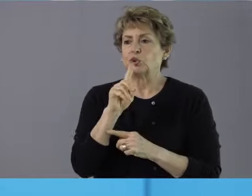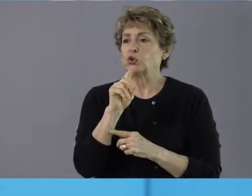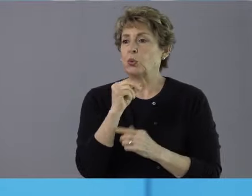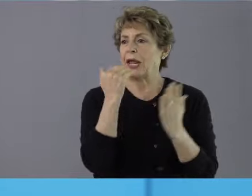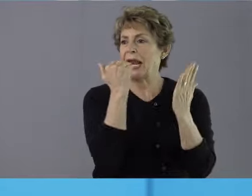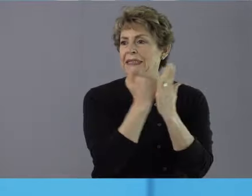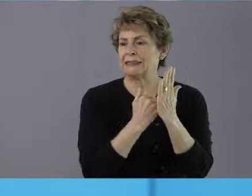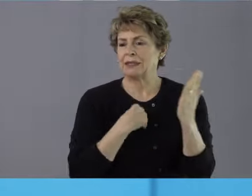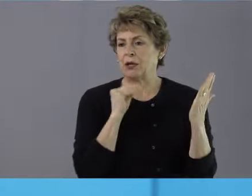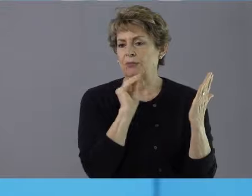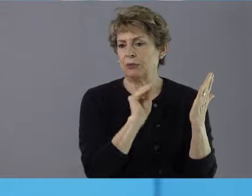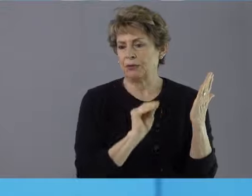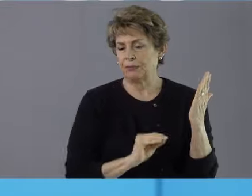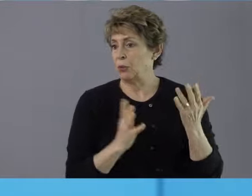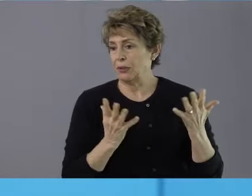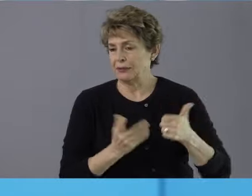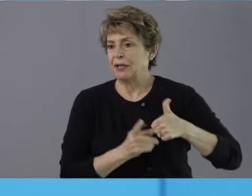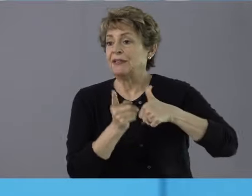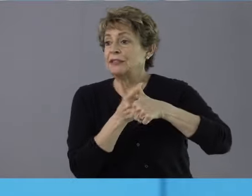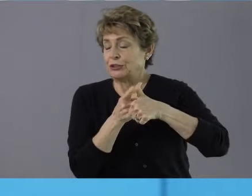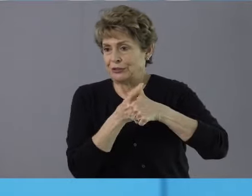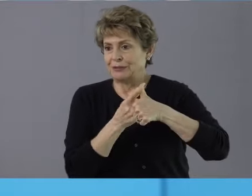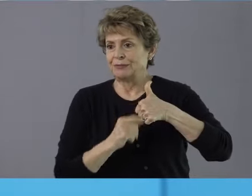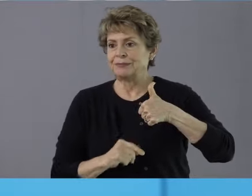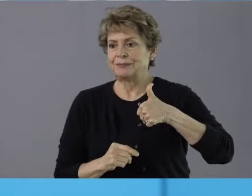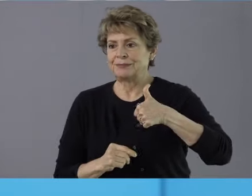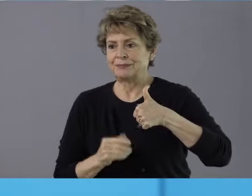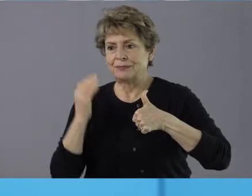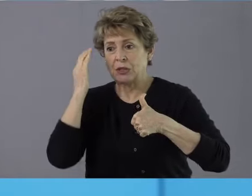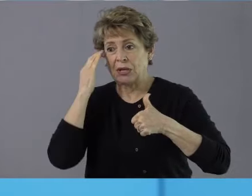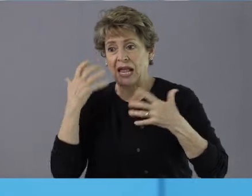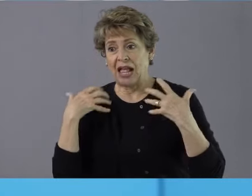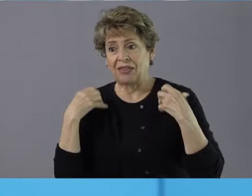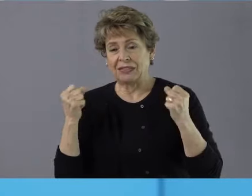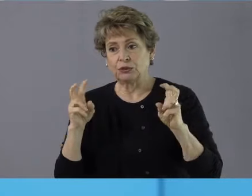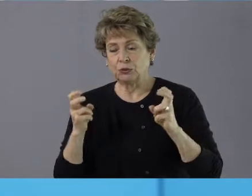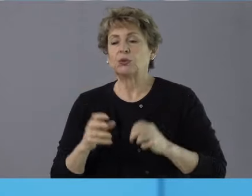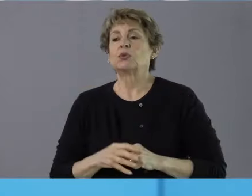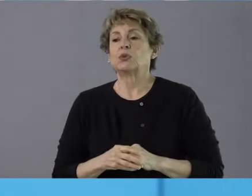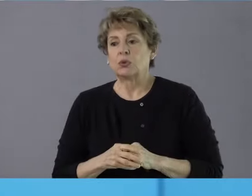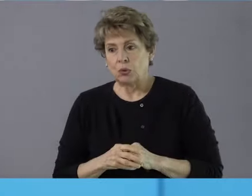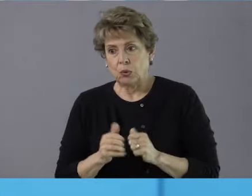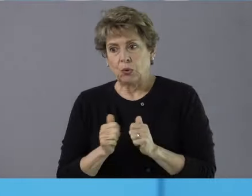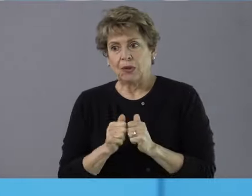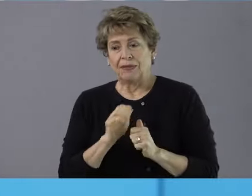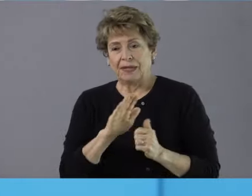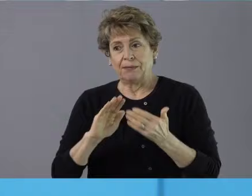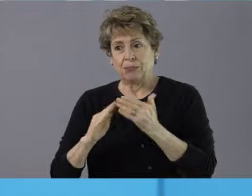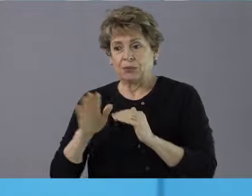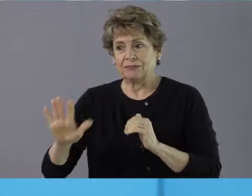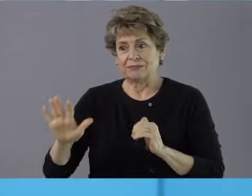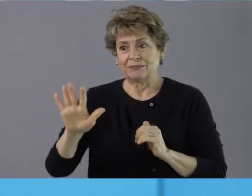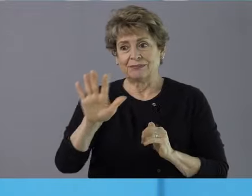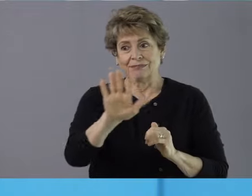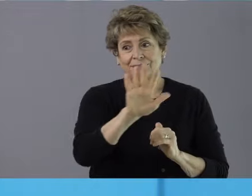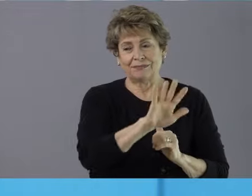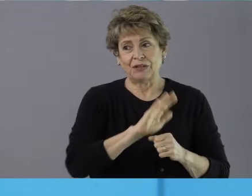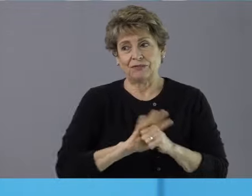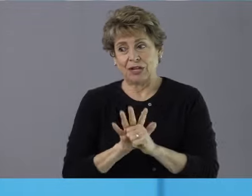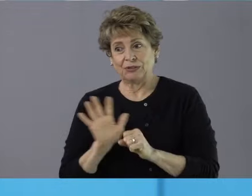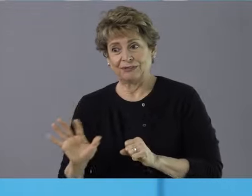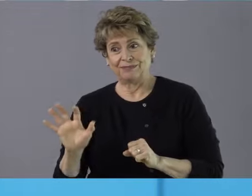these areas they have health issues around COVID-19, and they wanted more focused testing, and you've seen